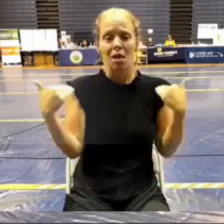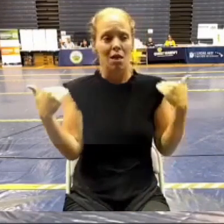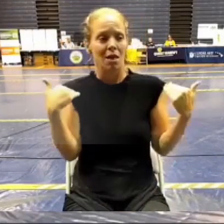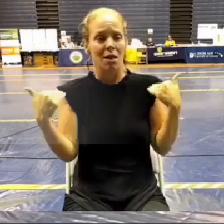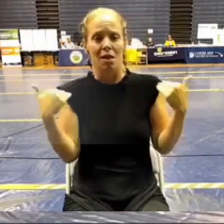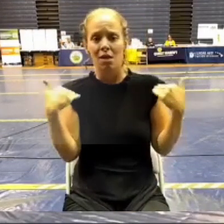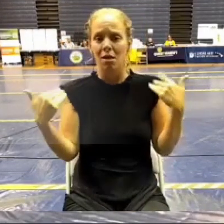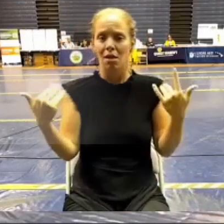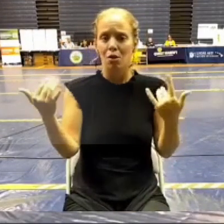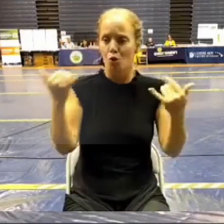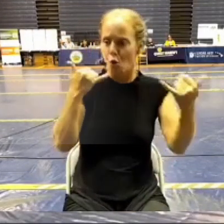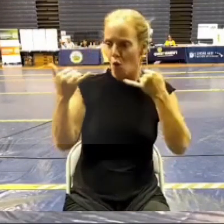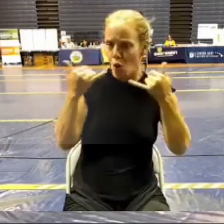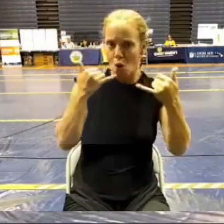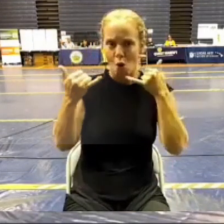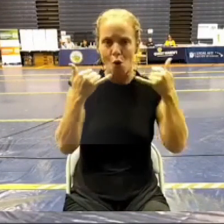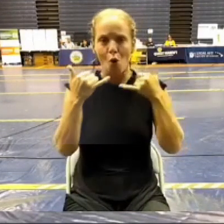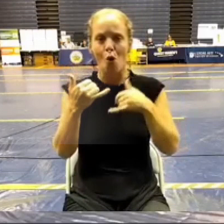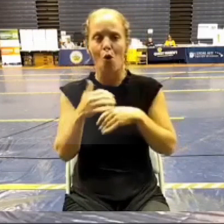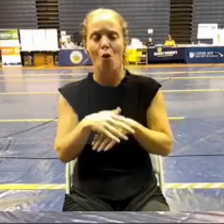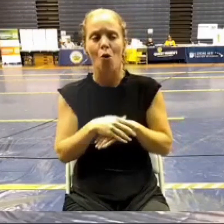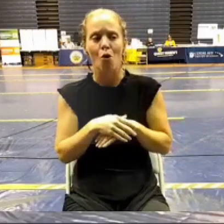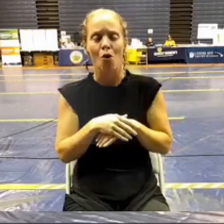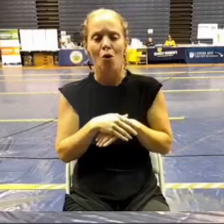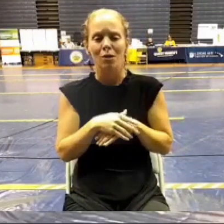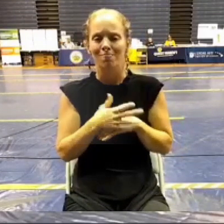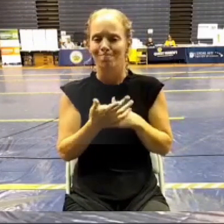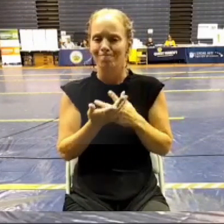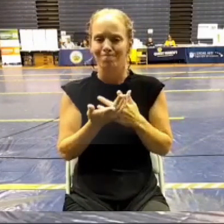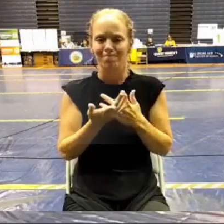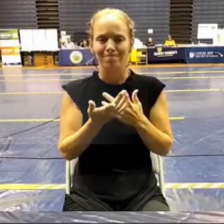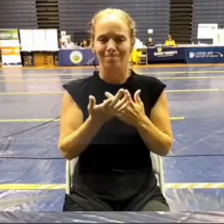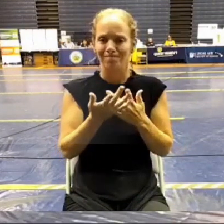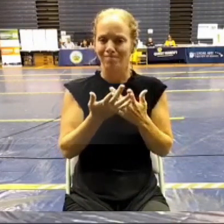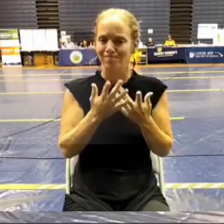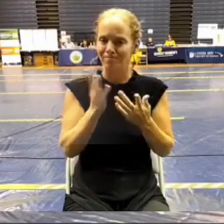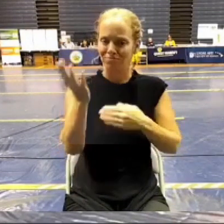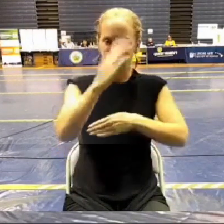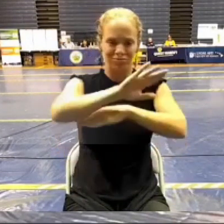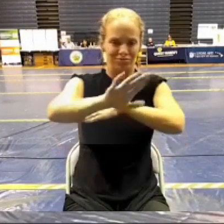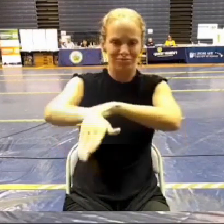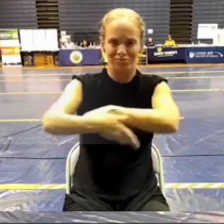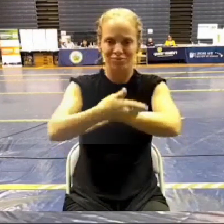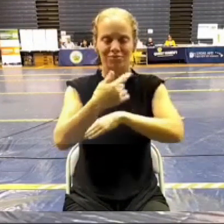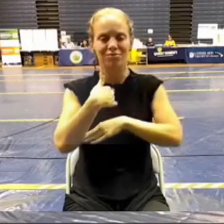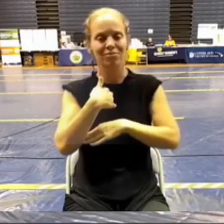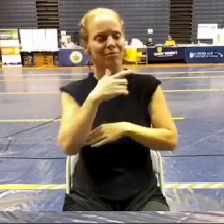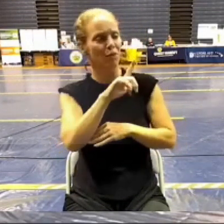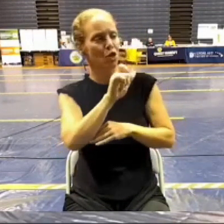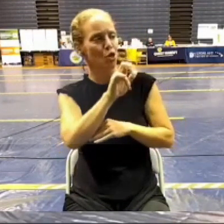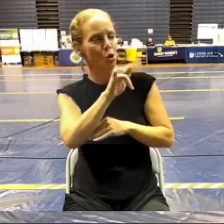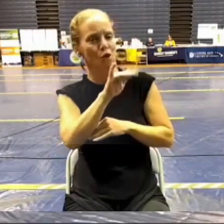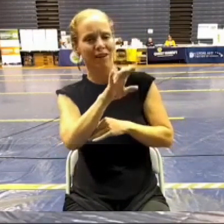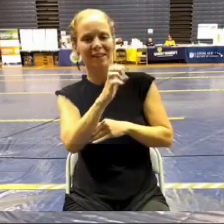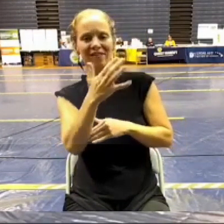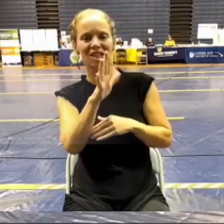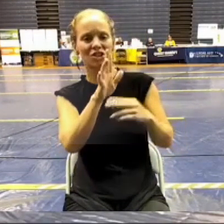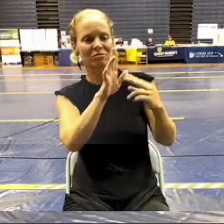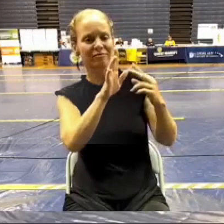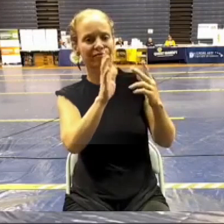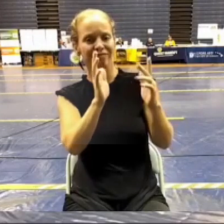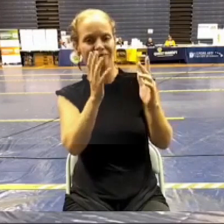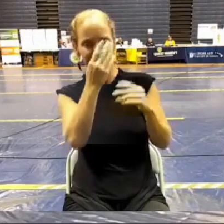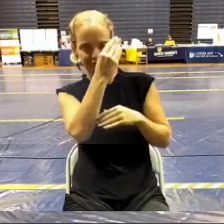morning, which was okay with us. And, you know, Laurie talk a lot about mental